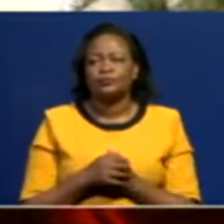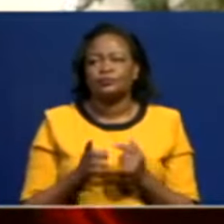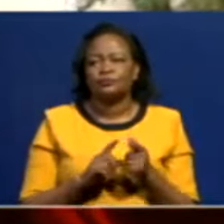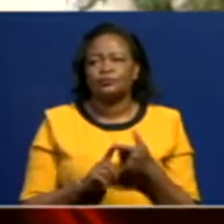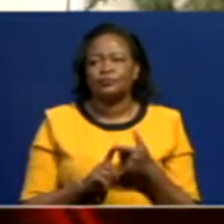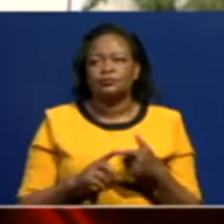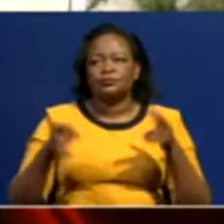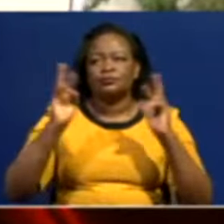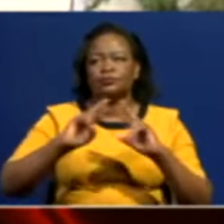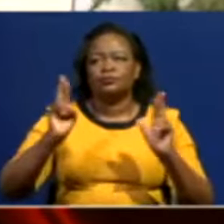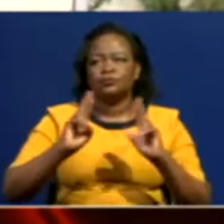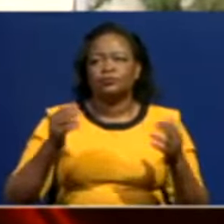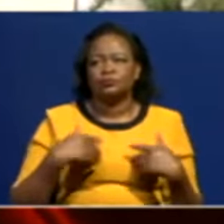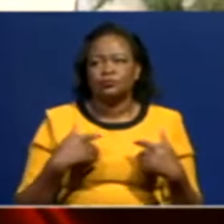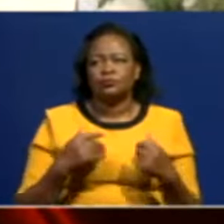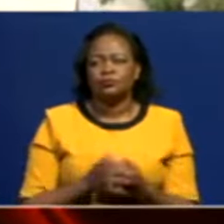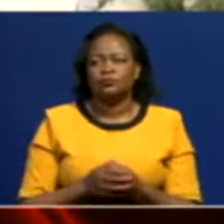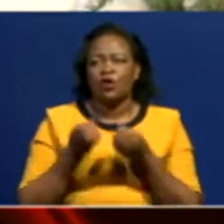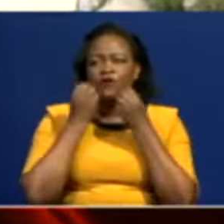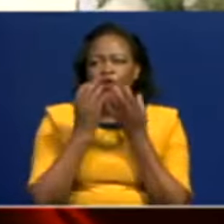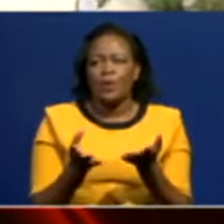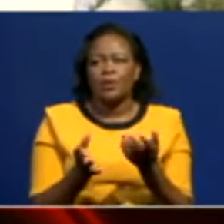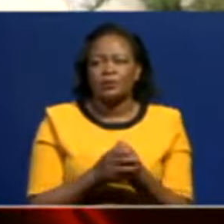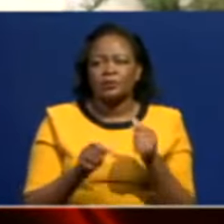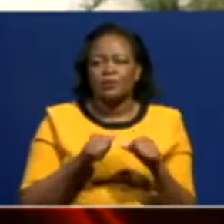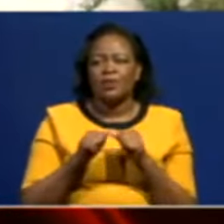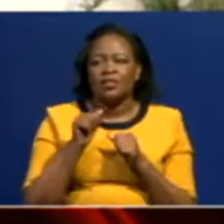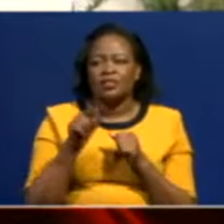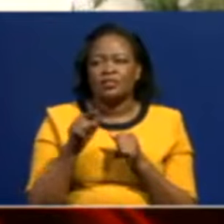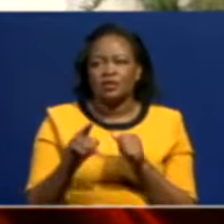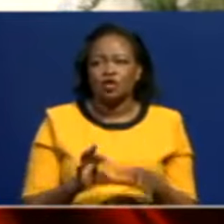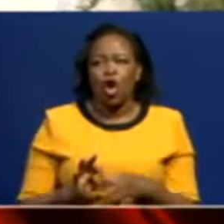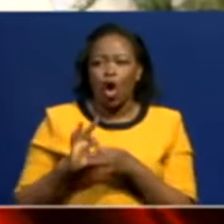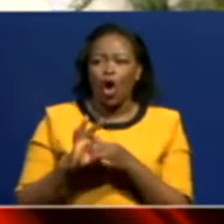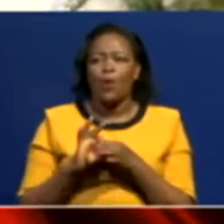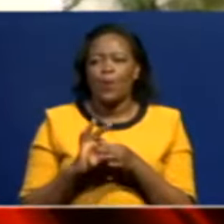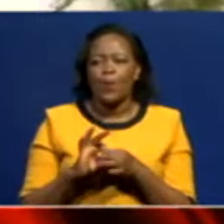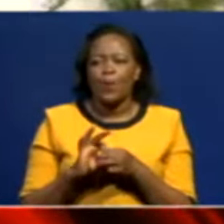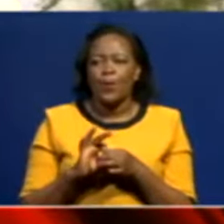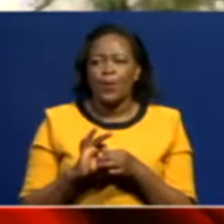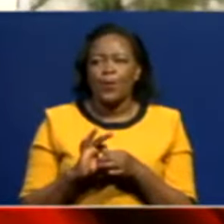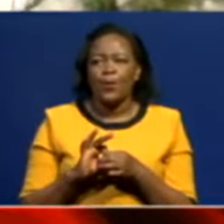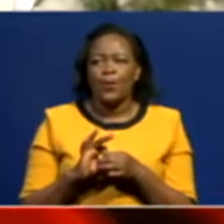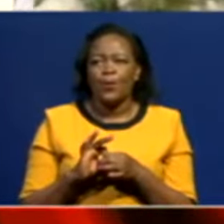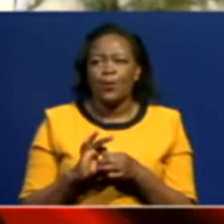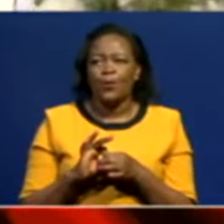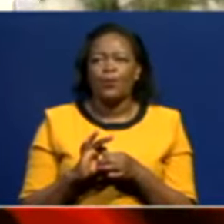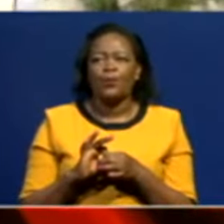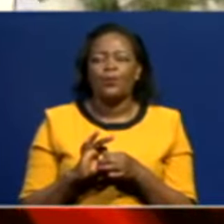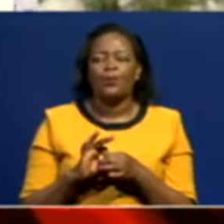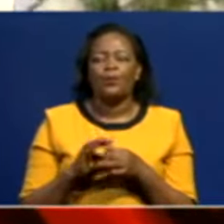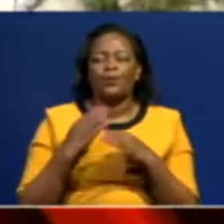I already heard a lot of information about this the cooperation between the Chinese developer and the local